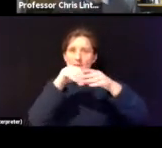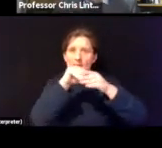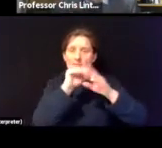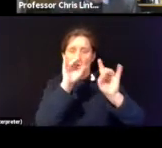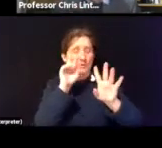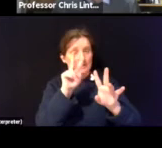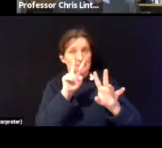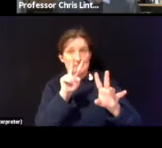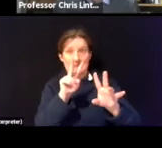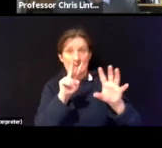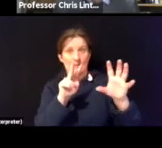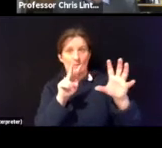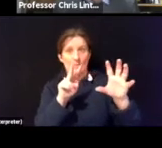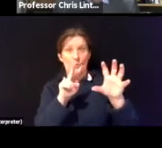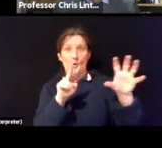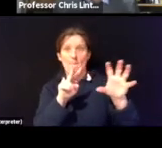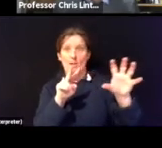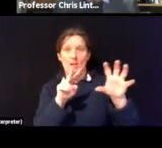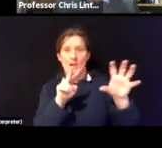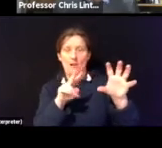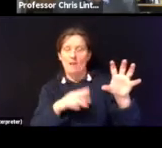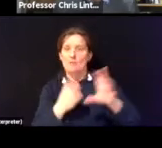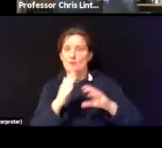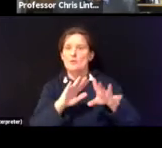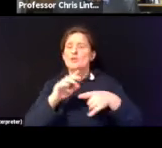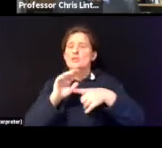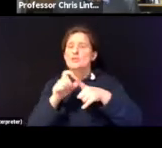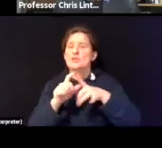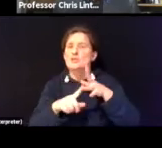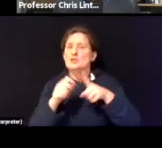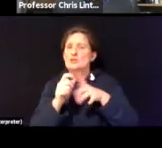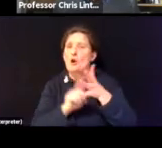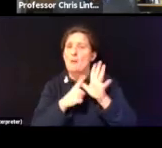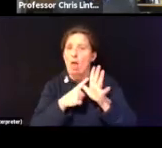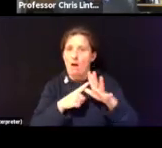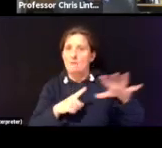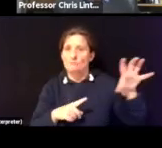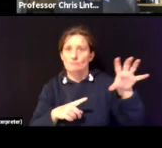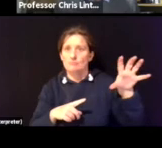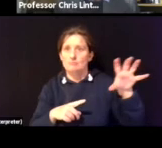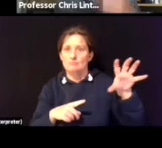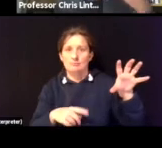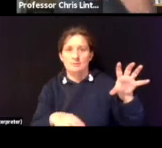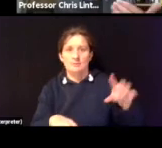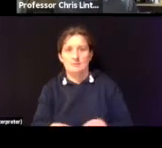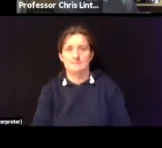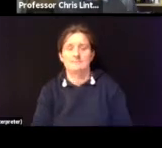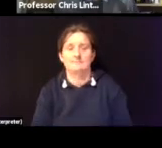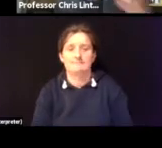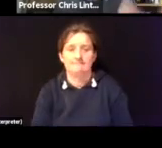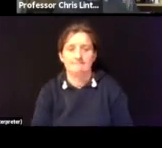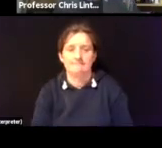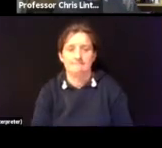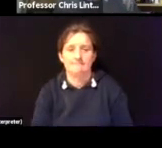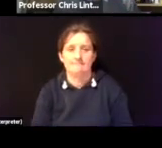wobble induced by a planet. And we can now do this pretty routinely. The precision of this astounds me. If you look at the axis of